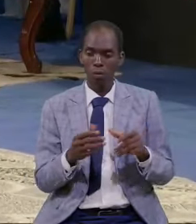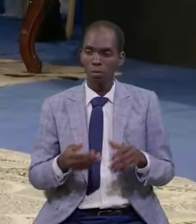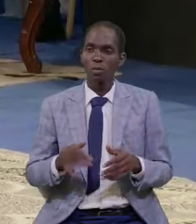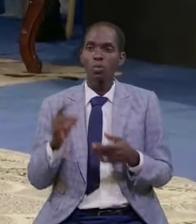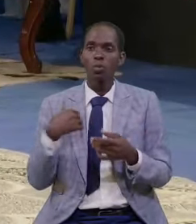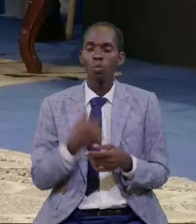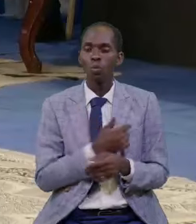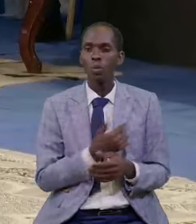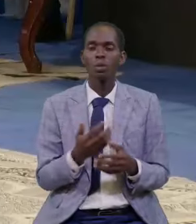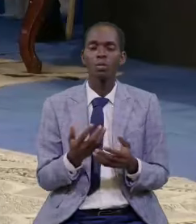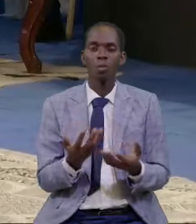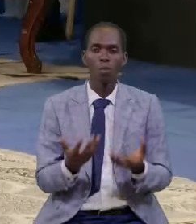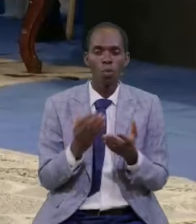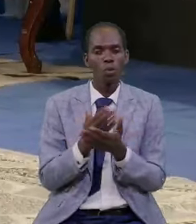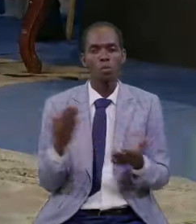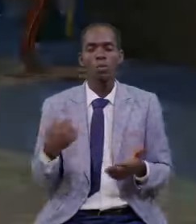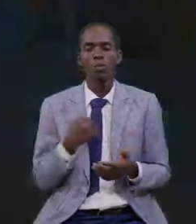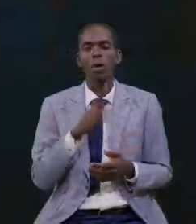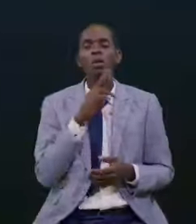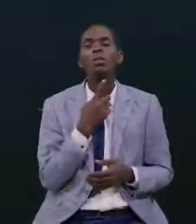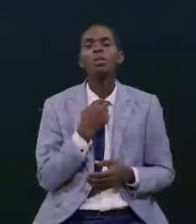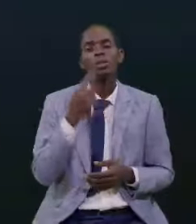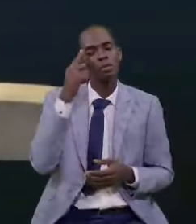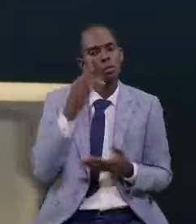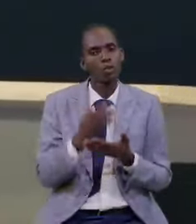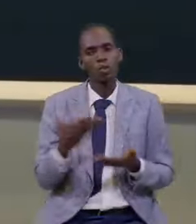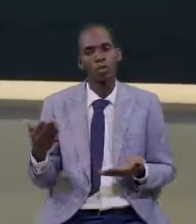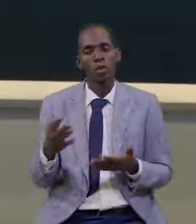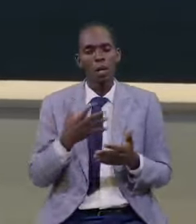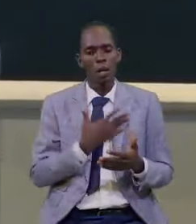We're thirsty for something. And then the baby begins to try.